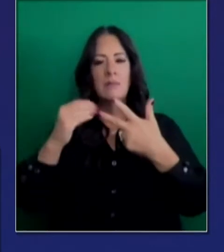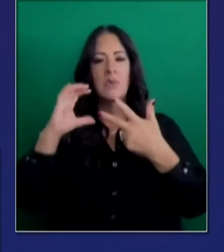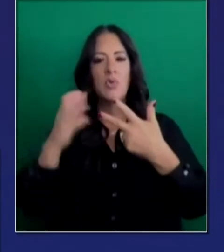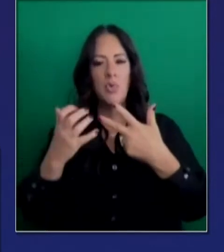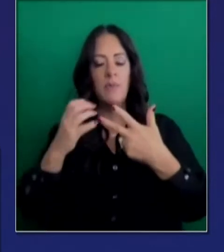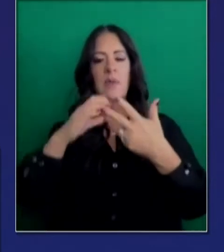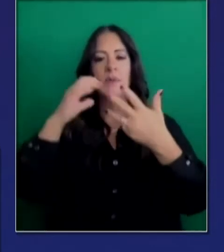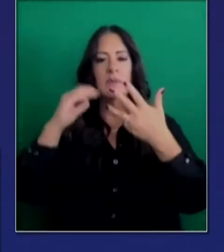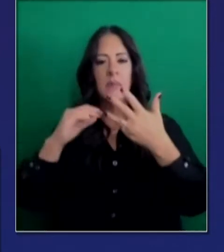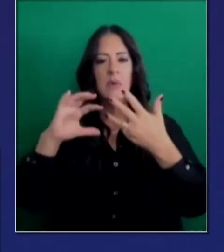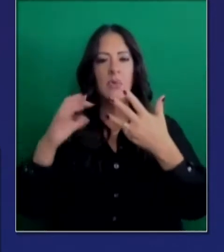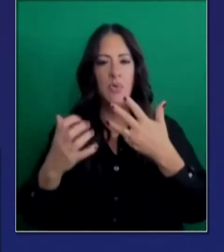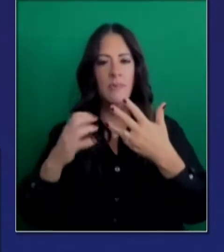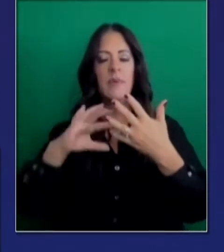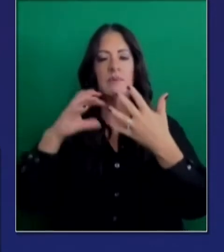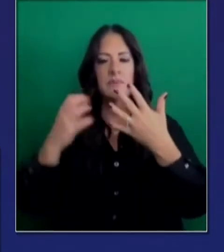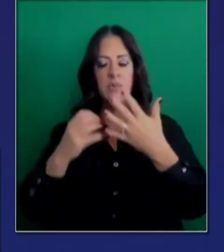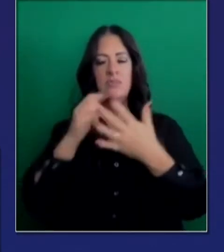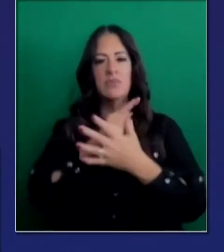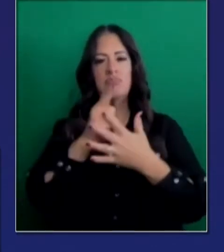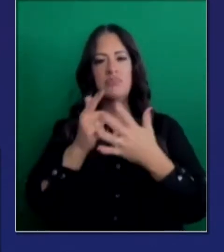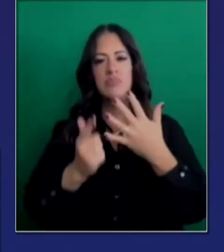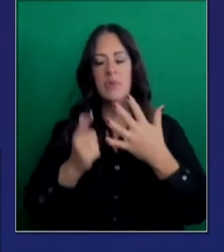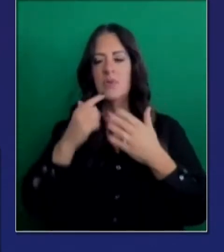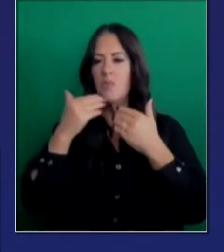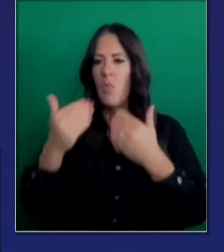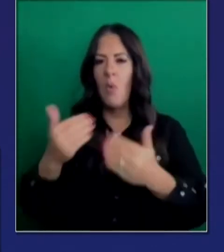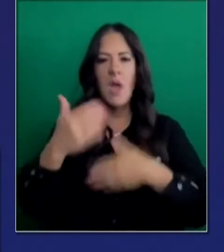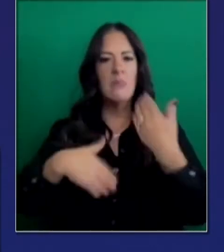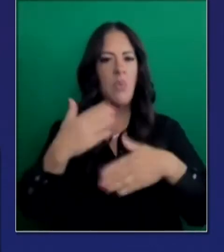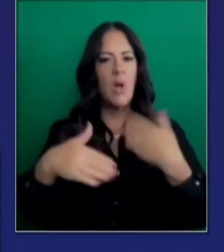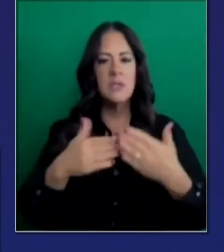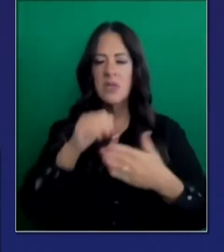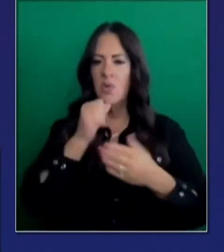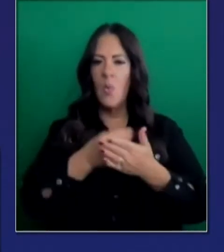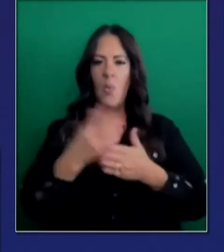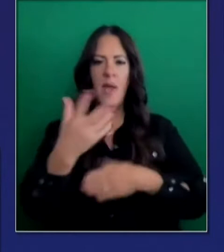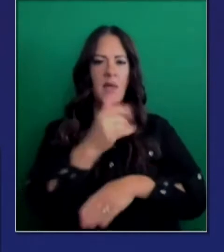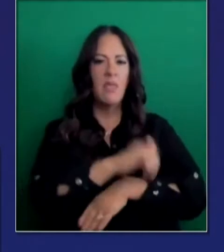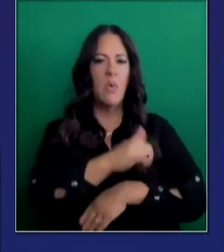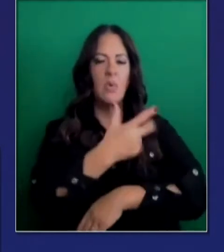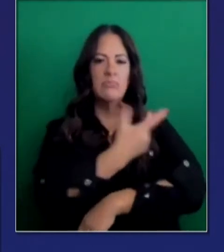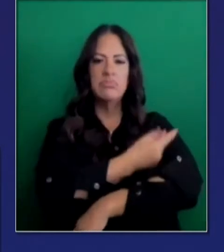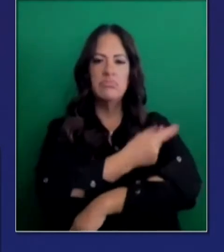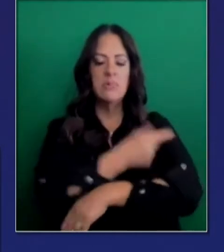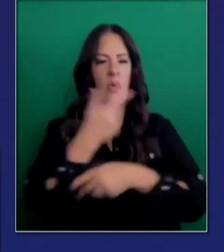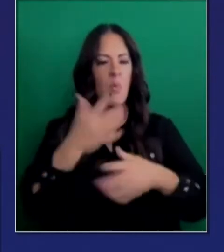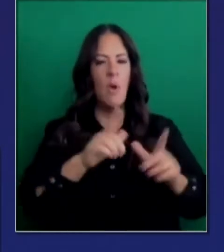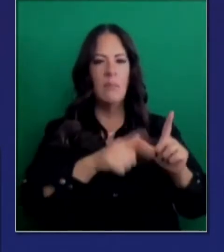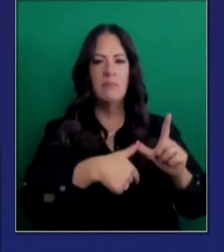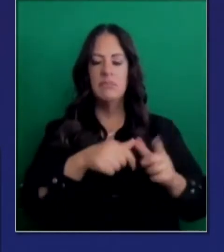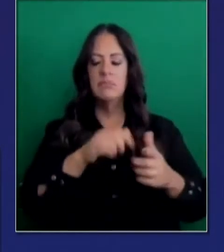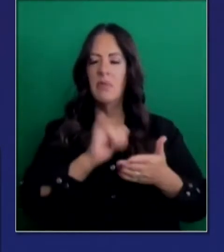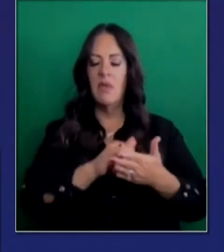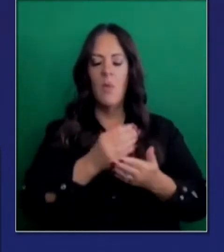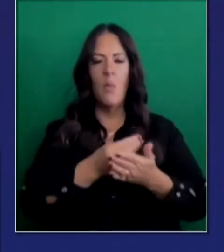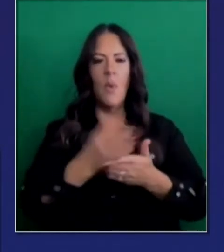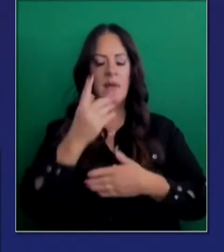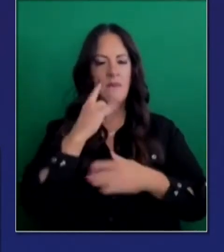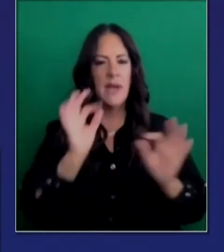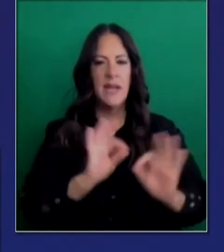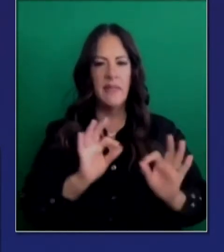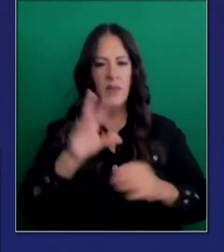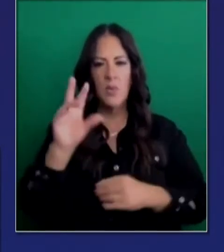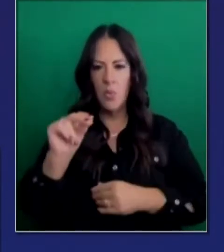tiers within those phases. And so we want to make sure none of these expired, none of these doses go unused. I'll remind you